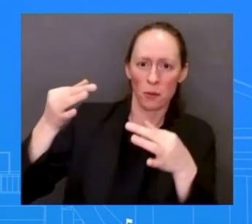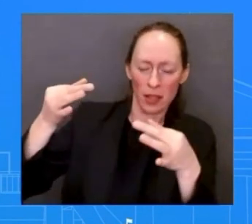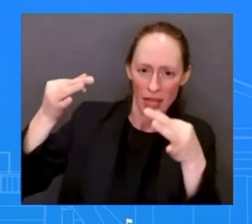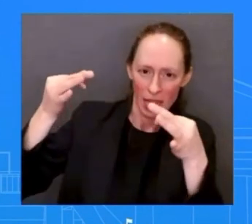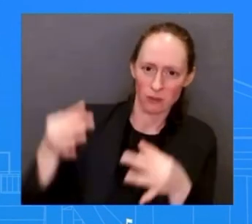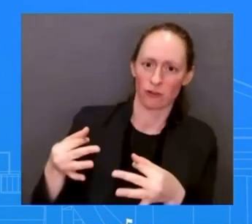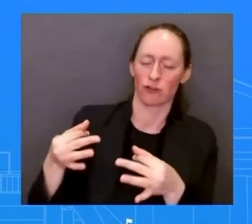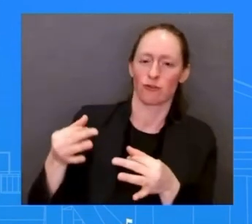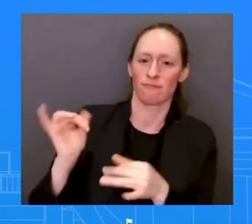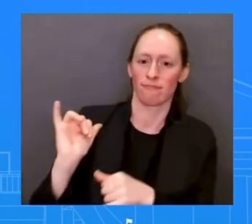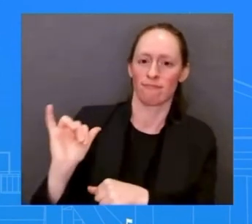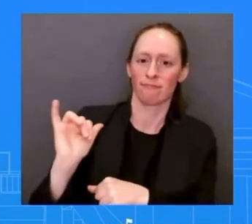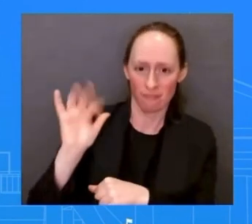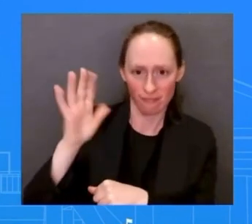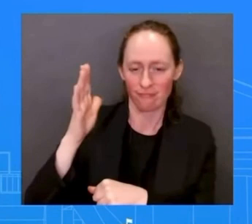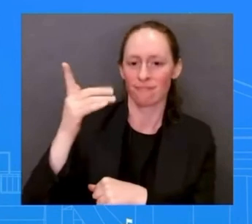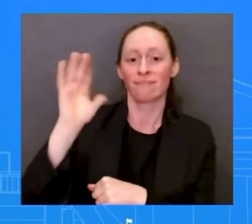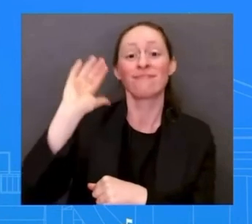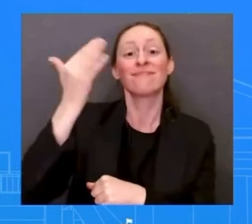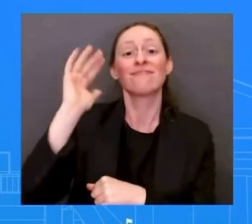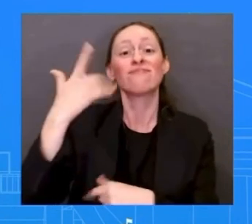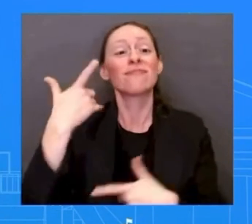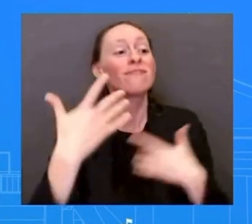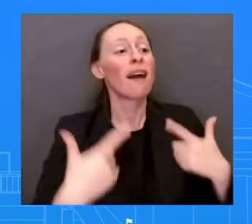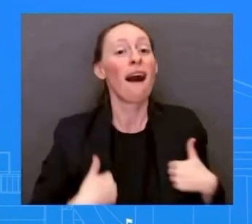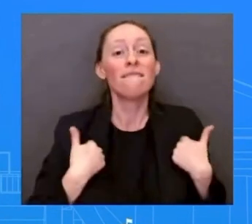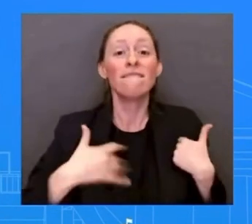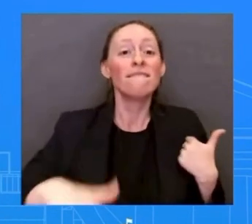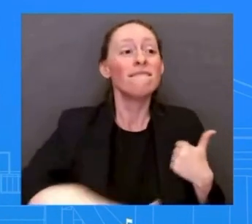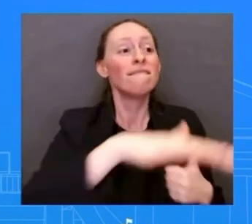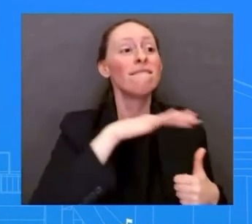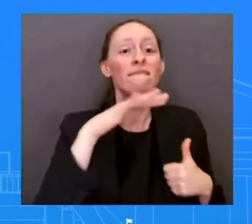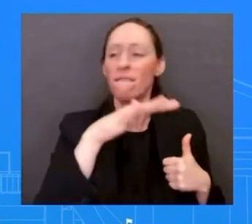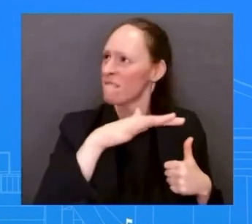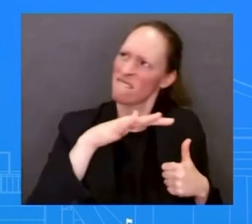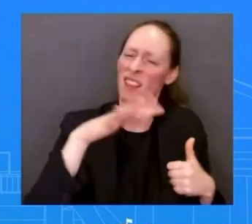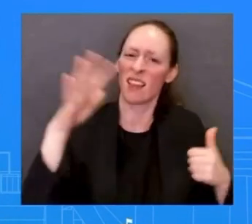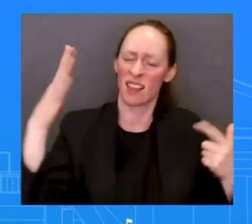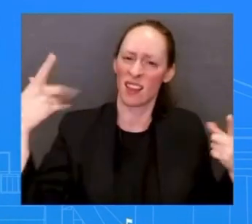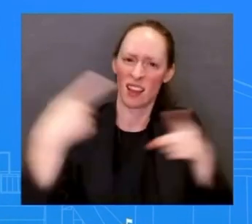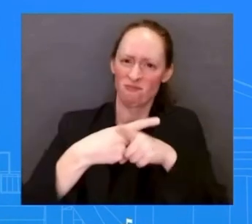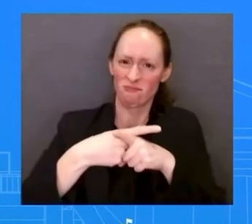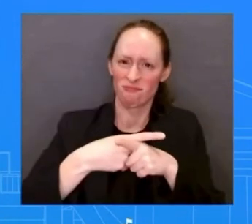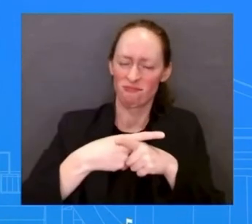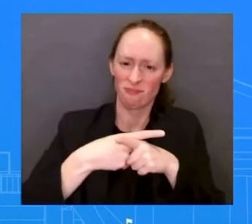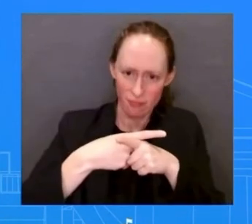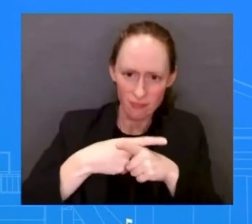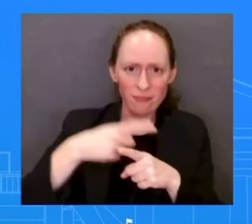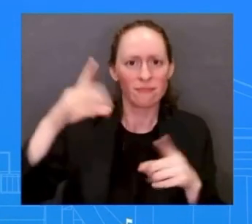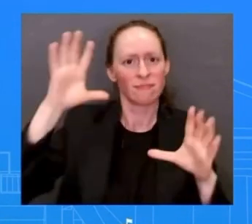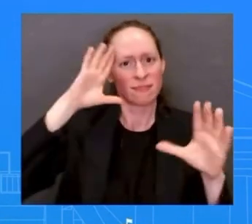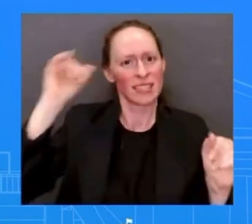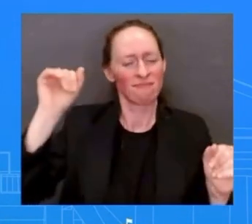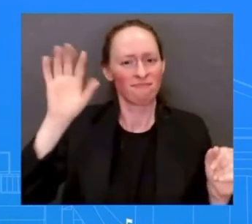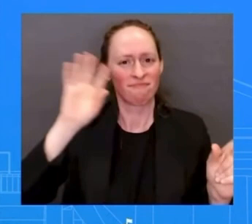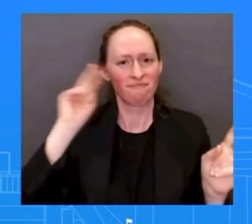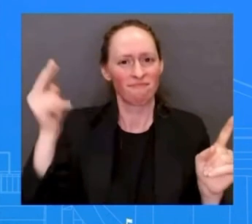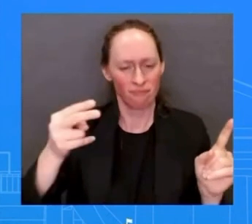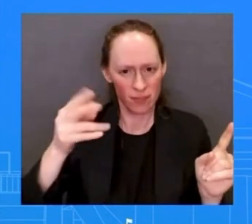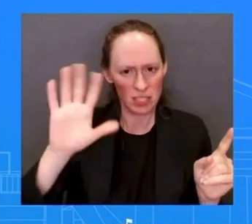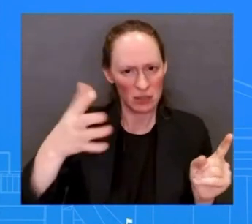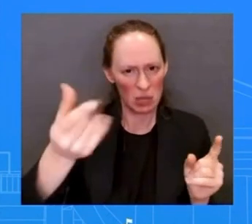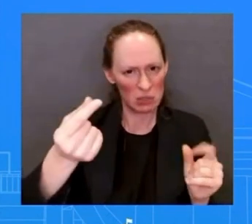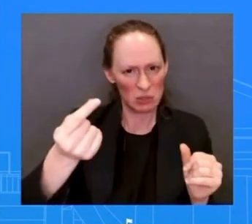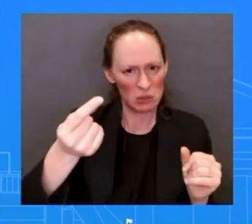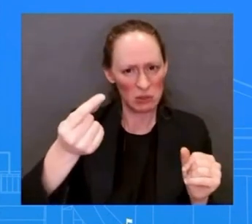said, should he be embracing a proposal to change the court? So look, I just want to,